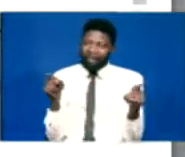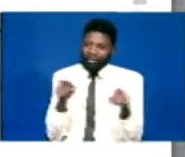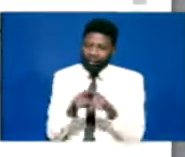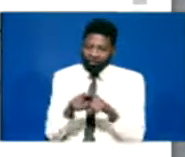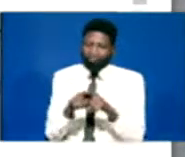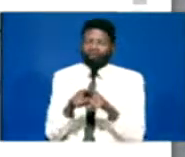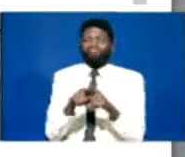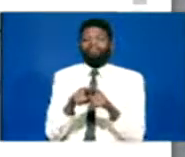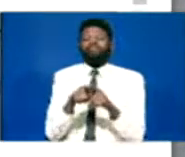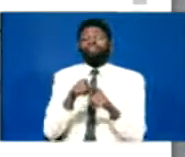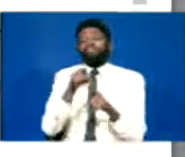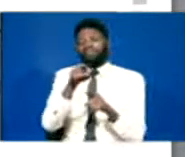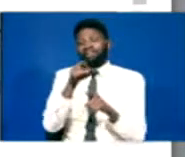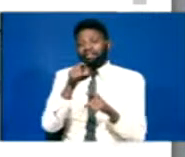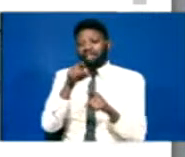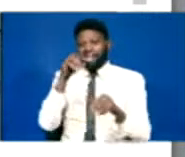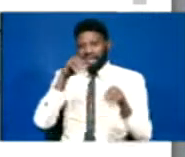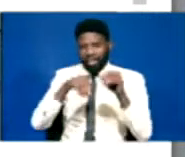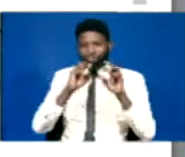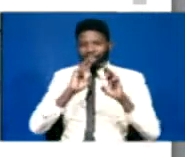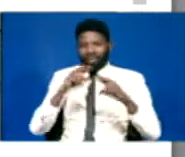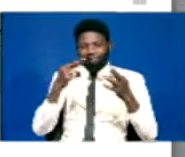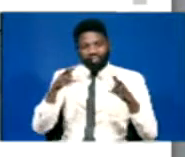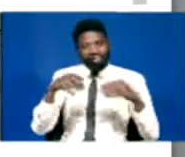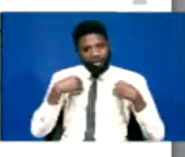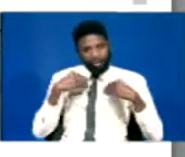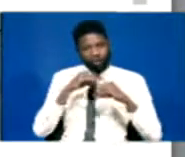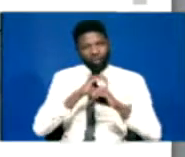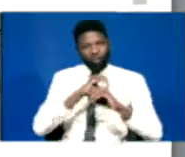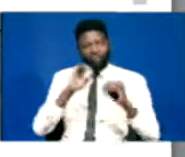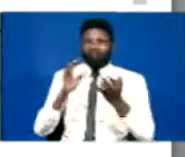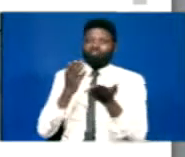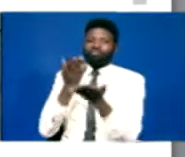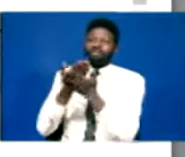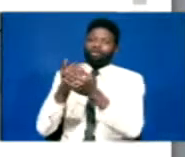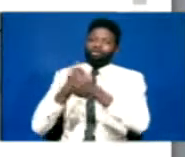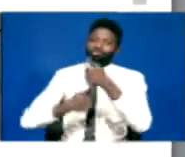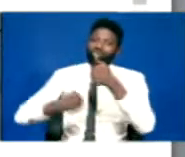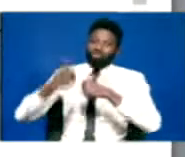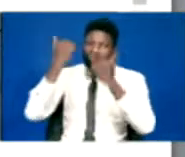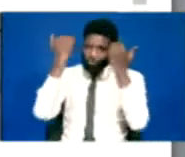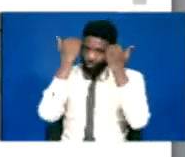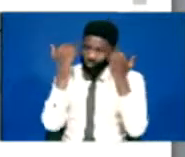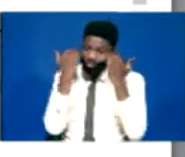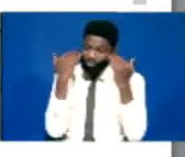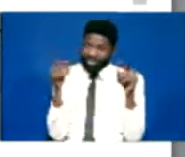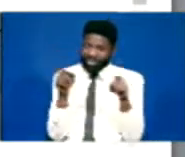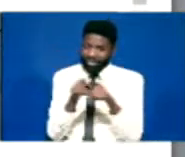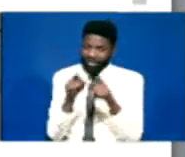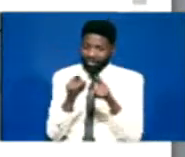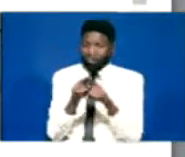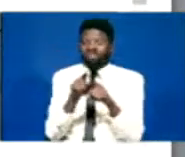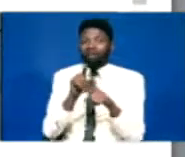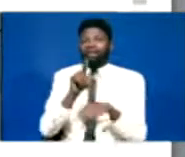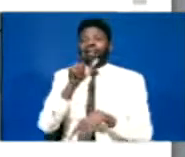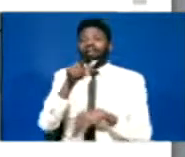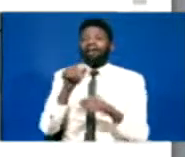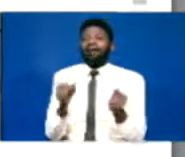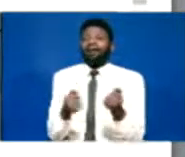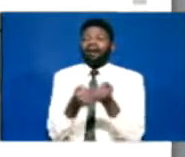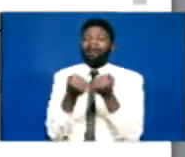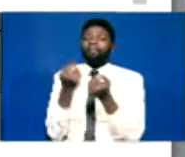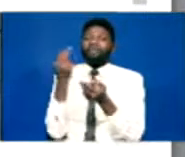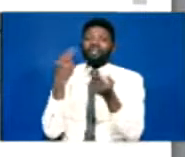particular election and took the matter to the Supreme Court, filed a case at the Supreme Court, and this consequently led to one of the historical times